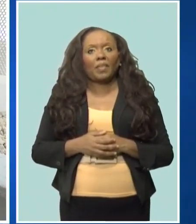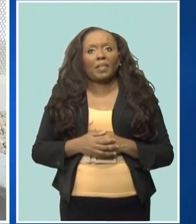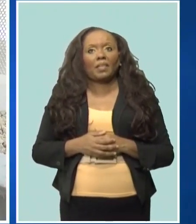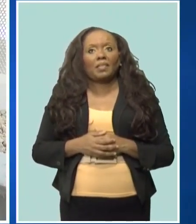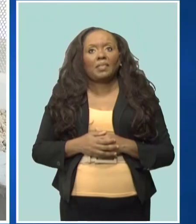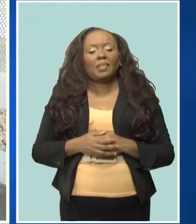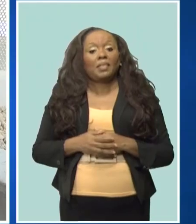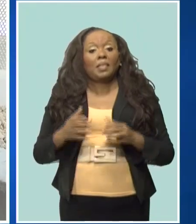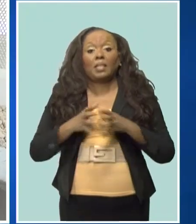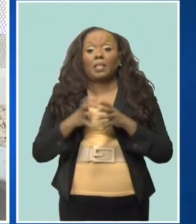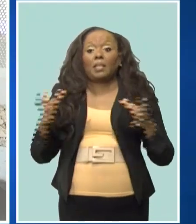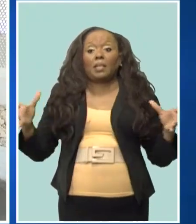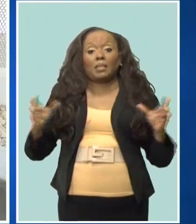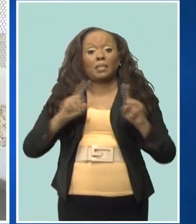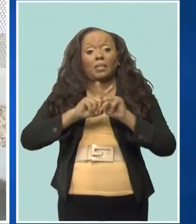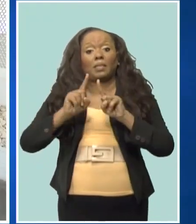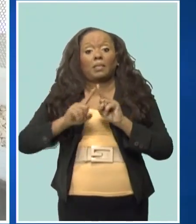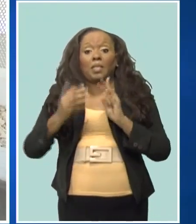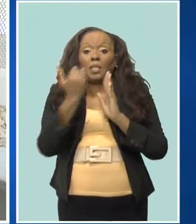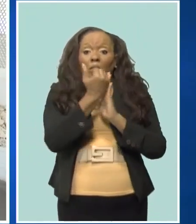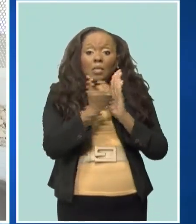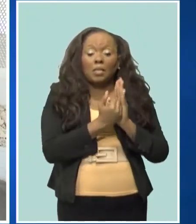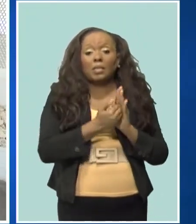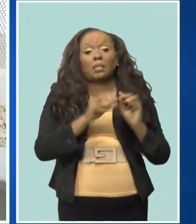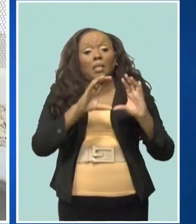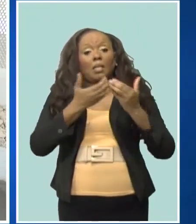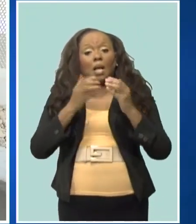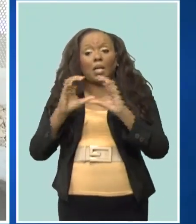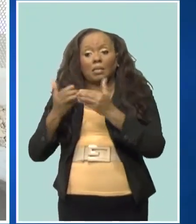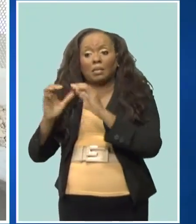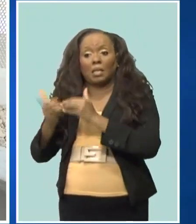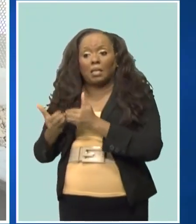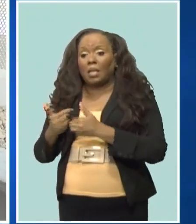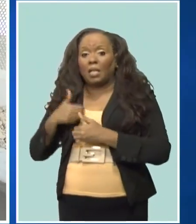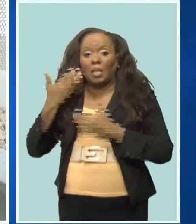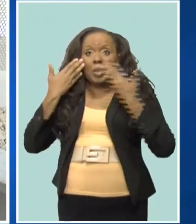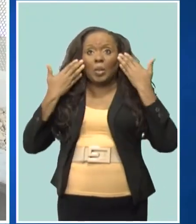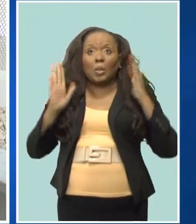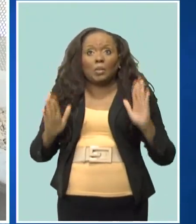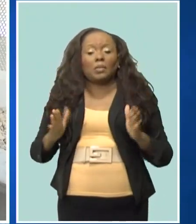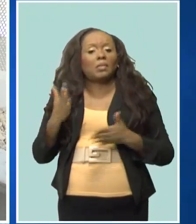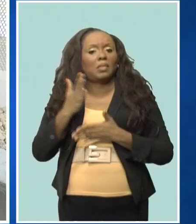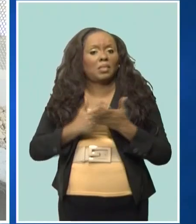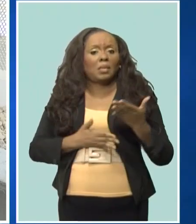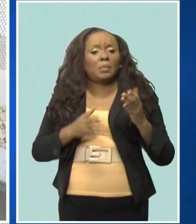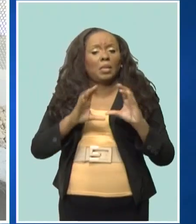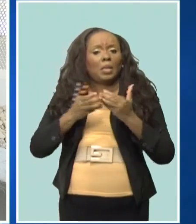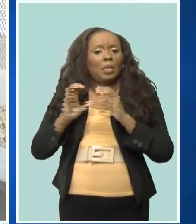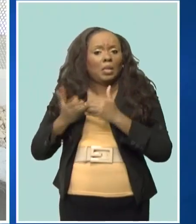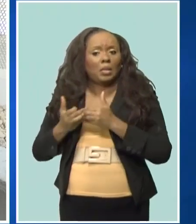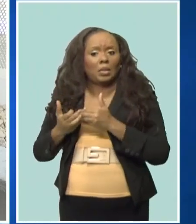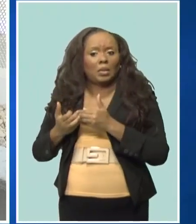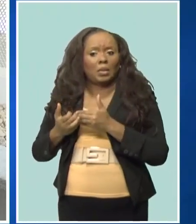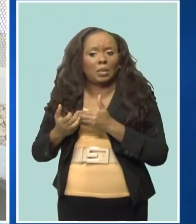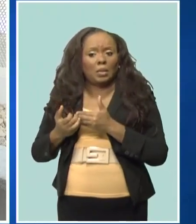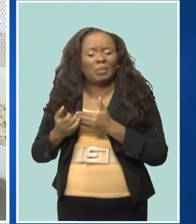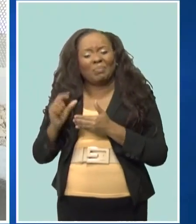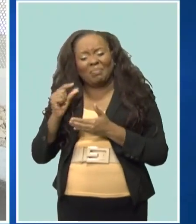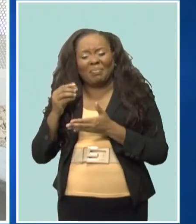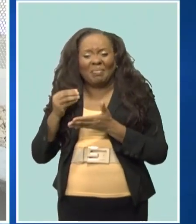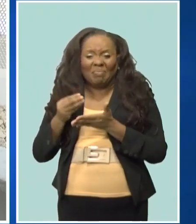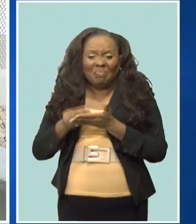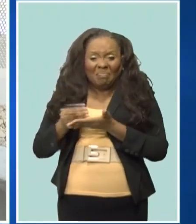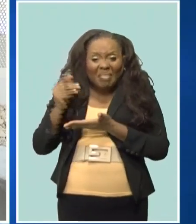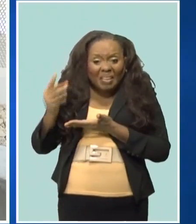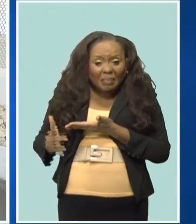never know about, that you can go and learn and investigate. It might be a little pricey, but they got ways